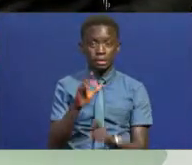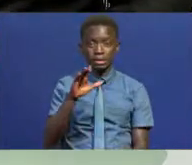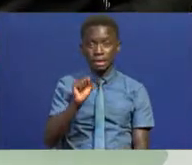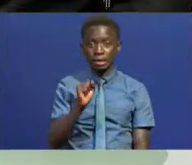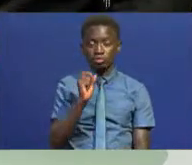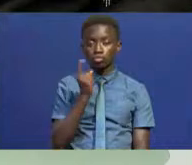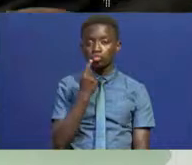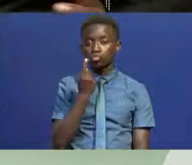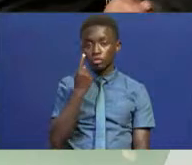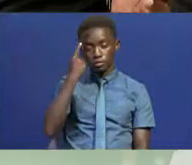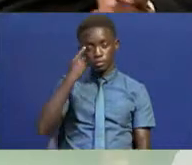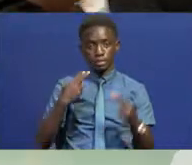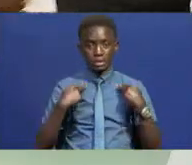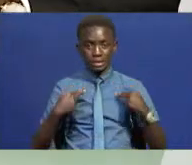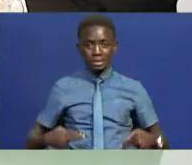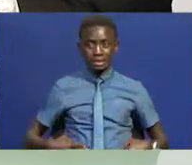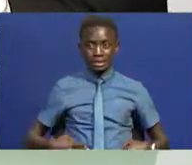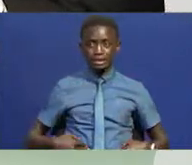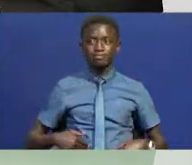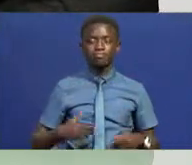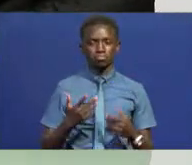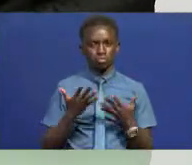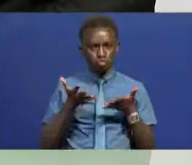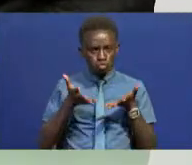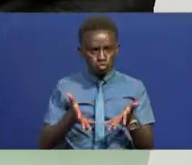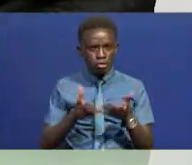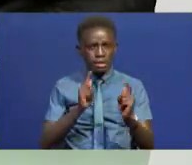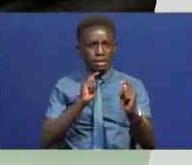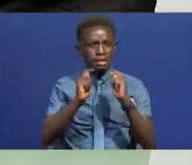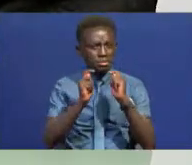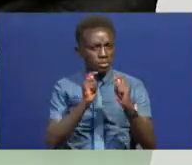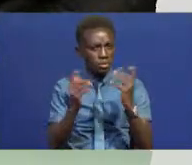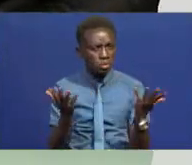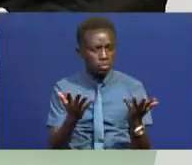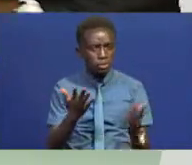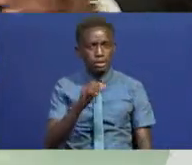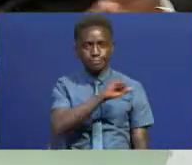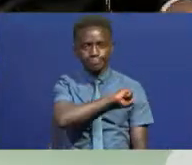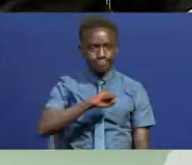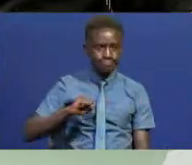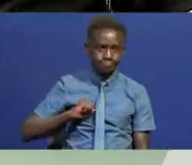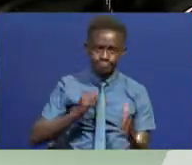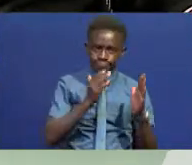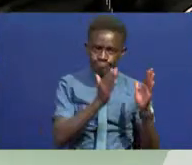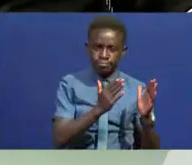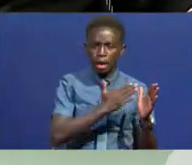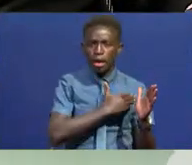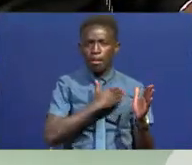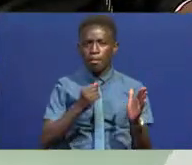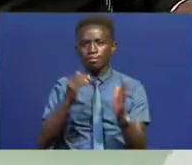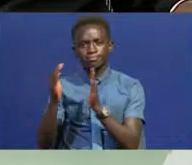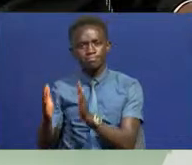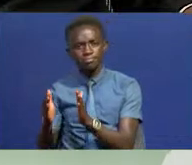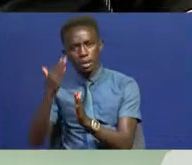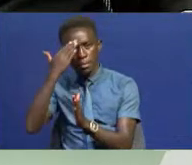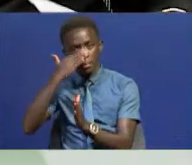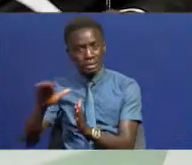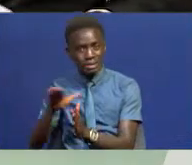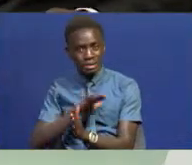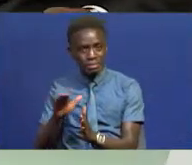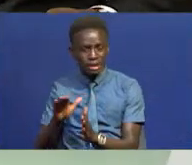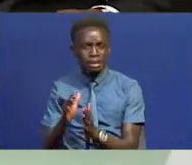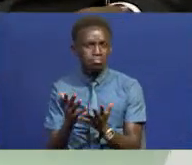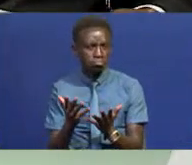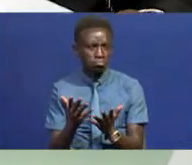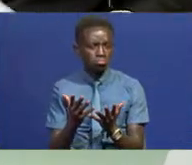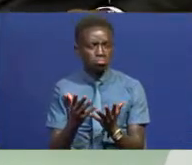shuffled between the Senate and the National Assembly to explain measures in place to end the strike that has crippled the public